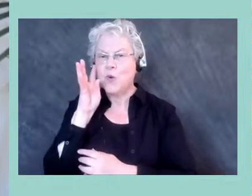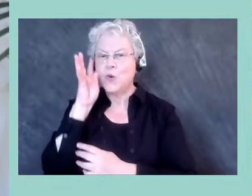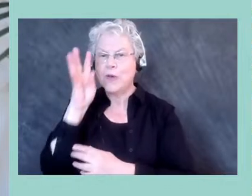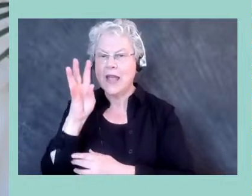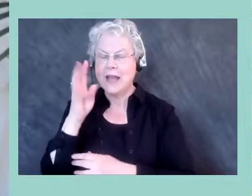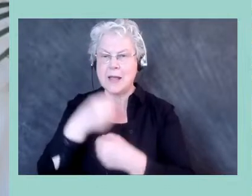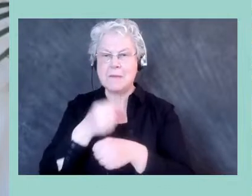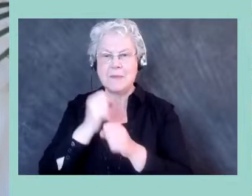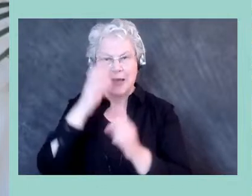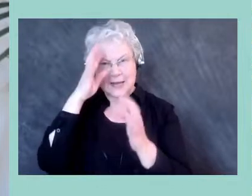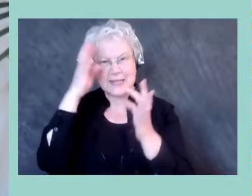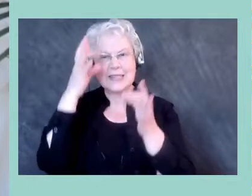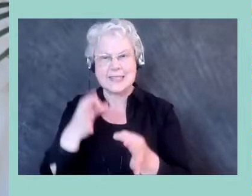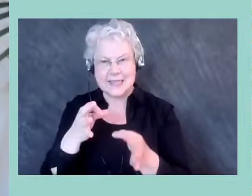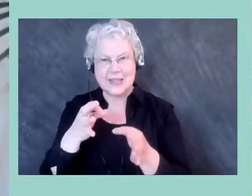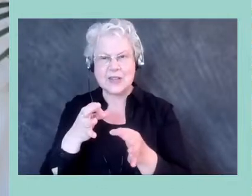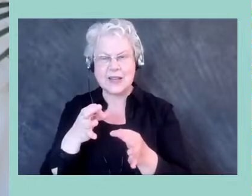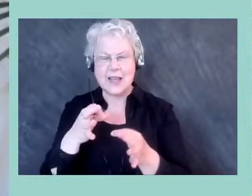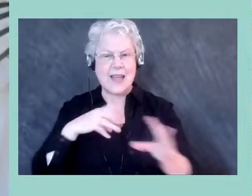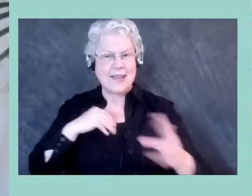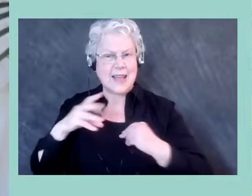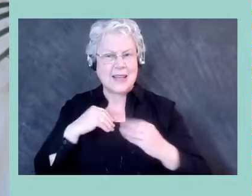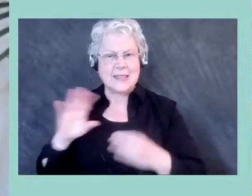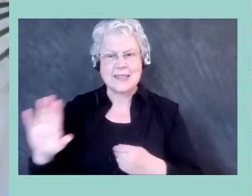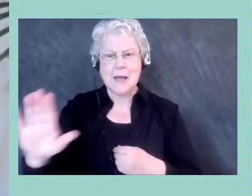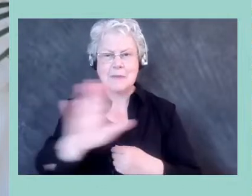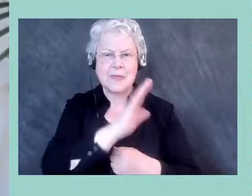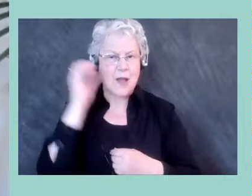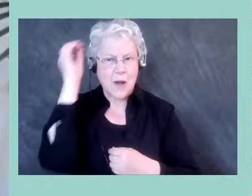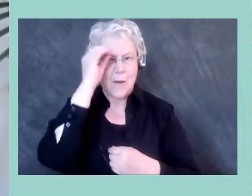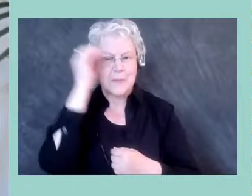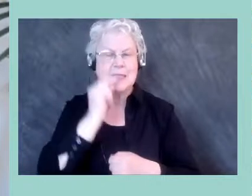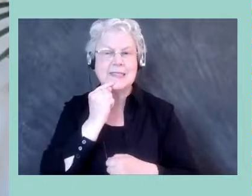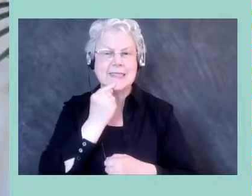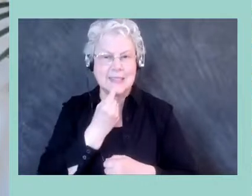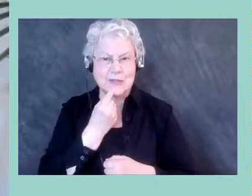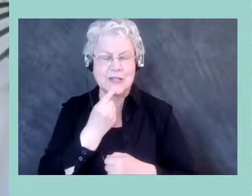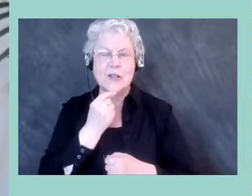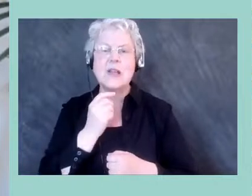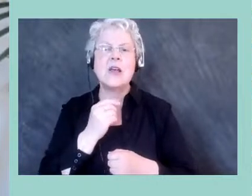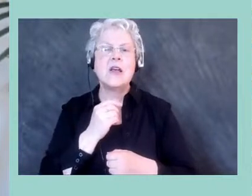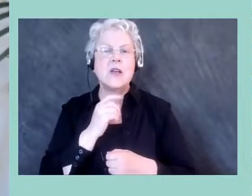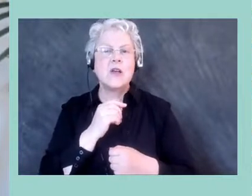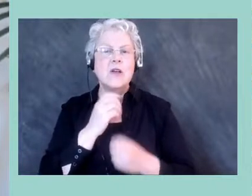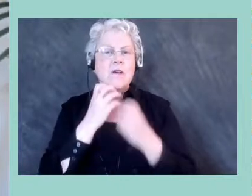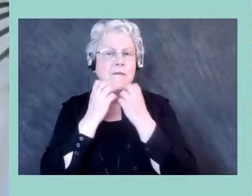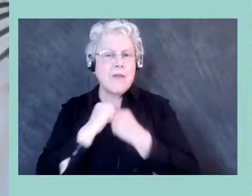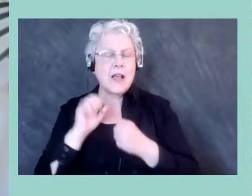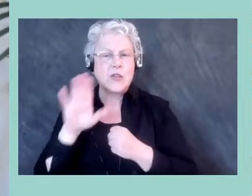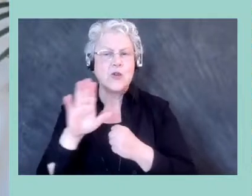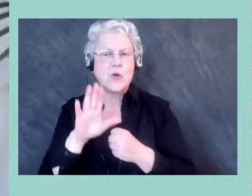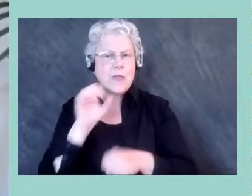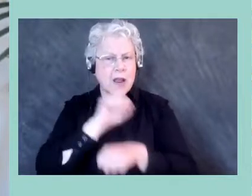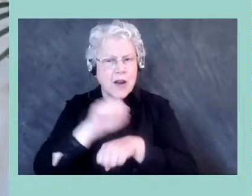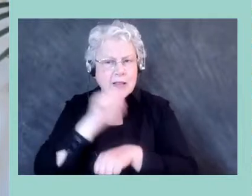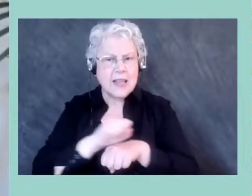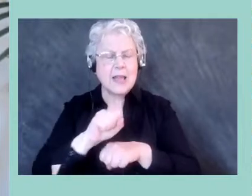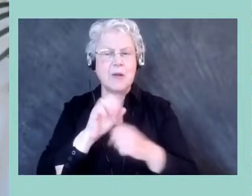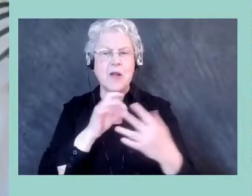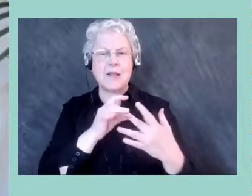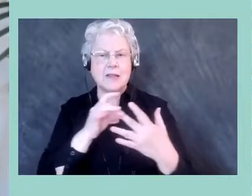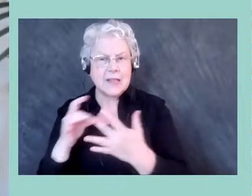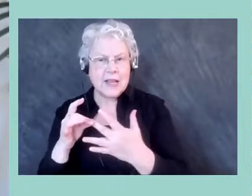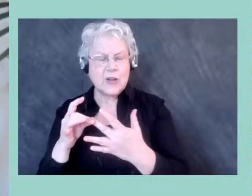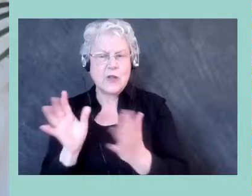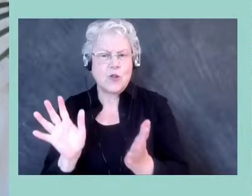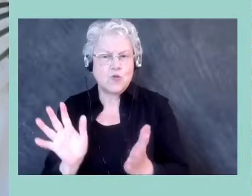decision-making tables that take their voices seriously. That means valuing their labors of leadership. That means